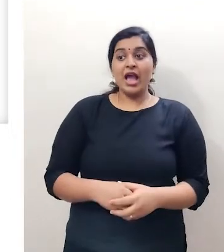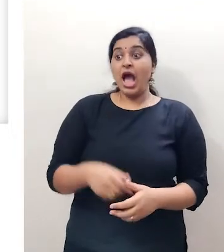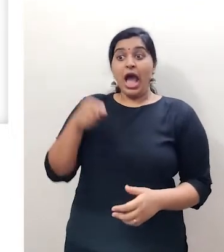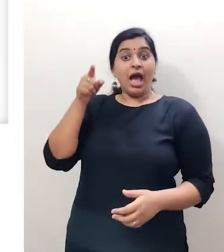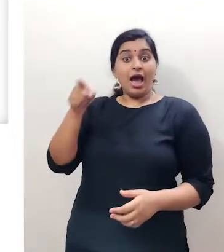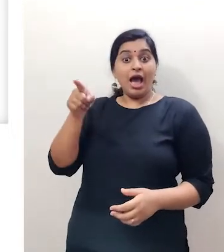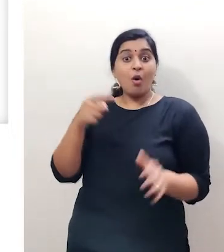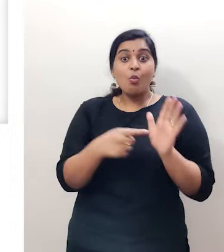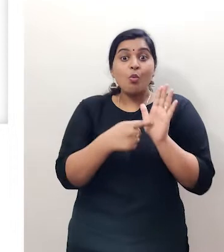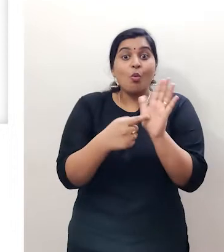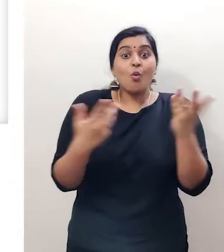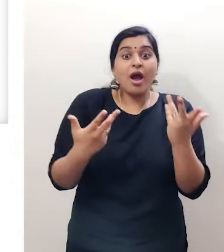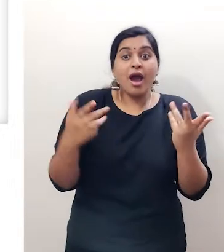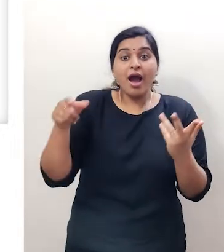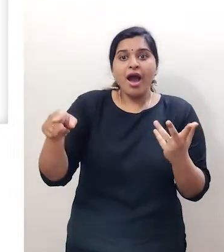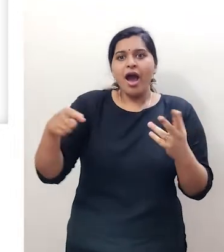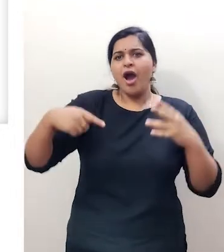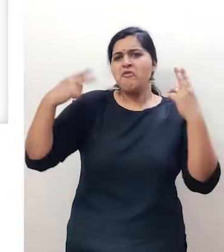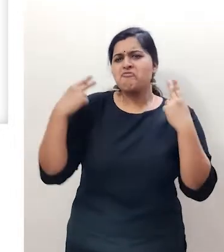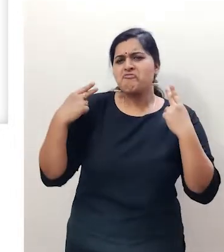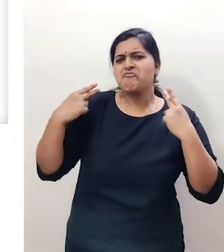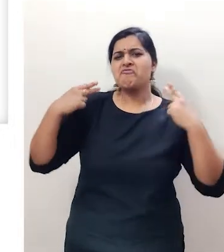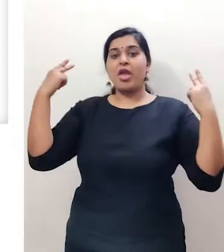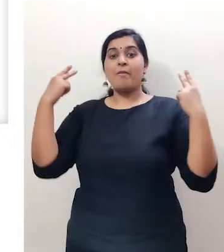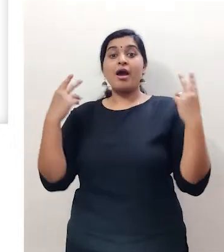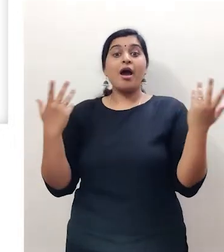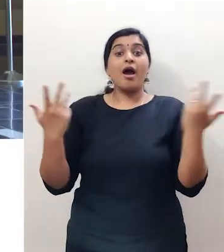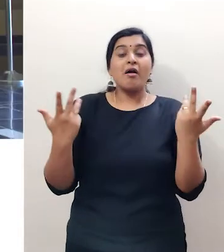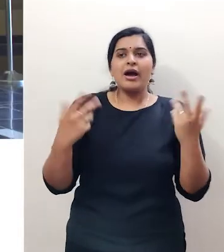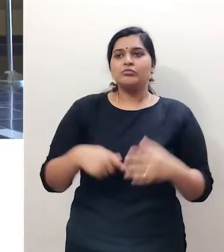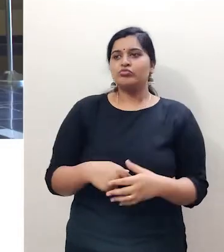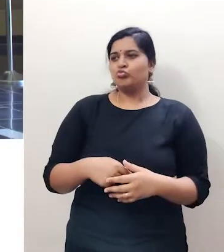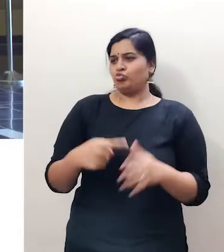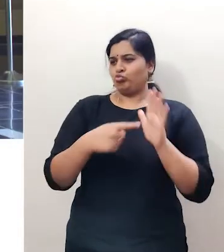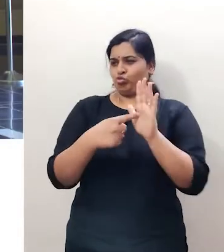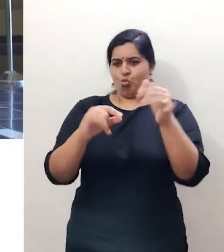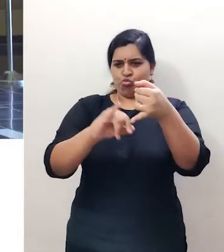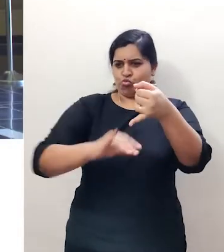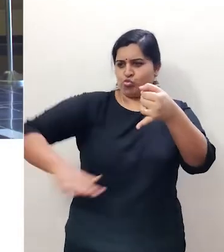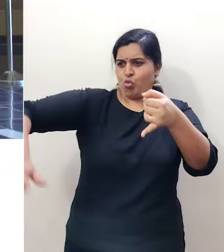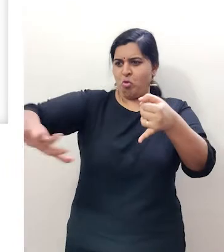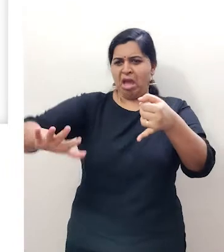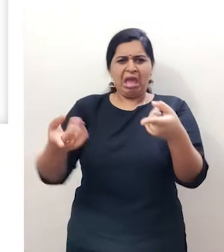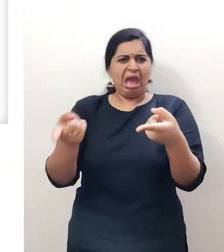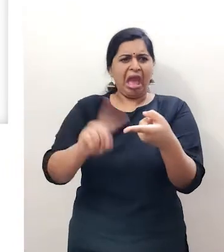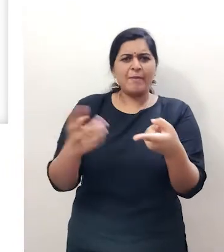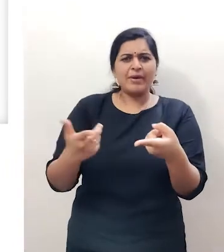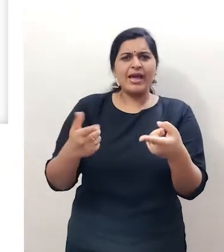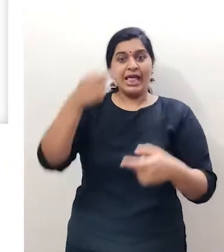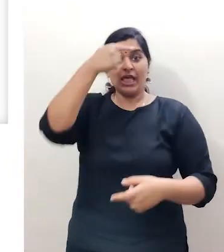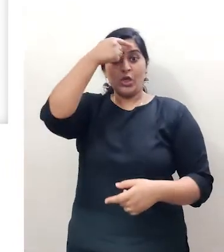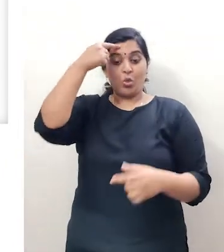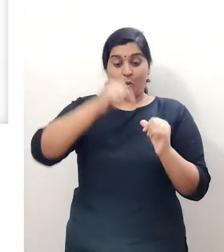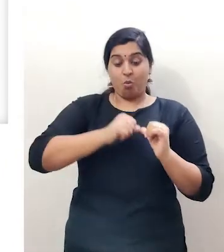This duo represents one of their most favorite objects of ridicule, the hypocritical Hindu